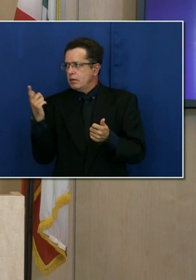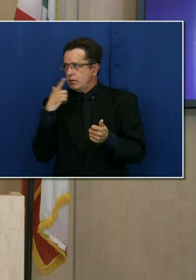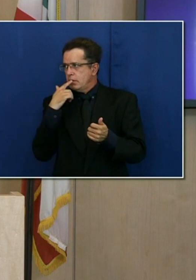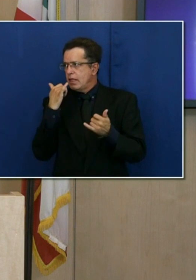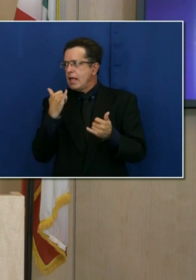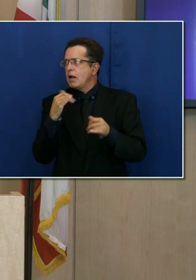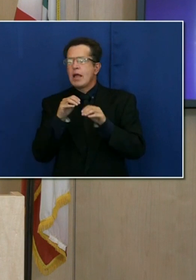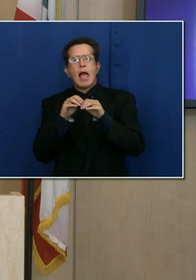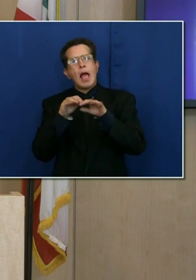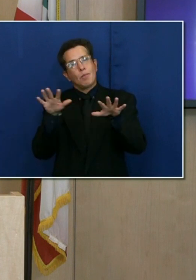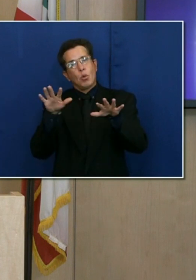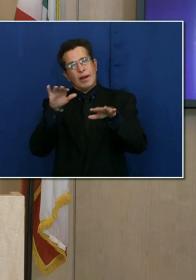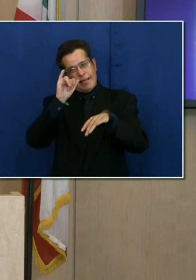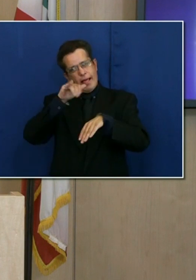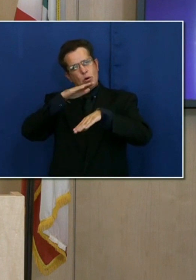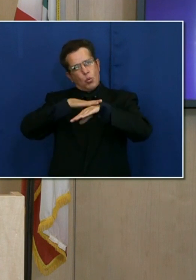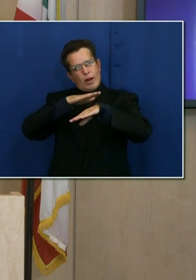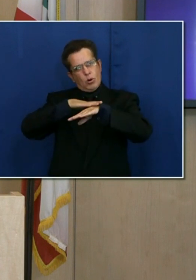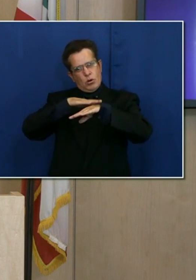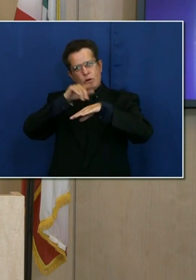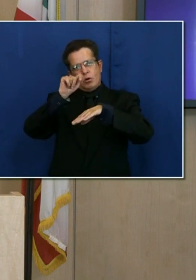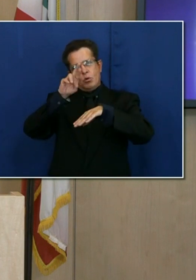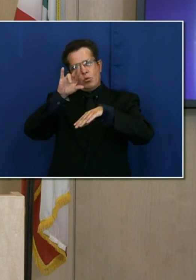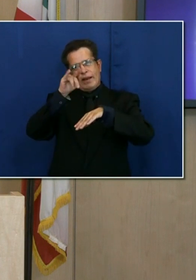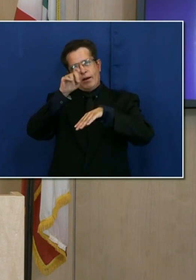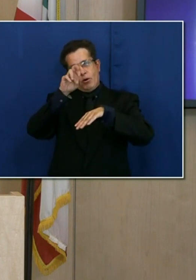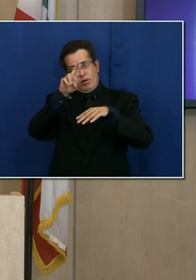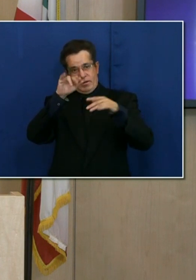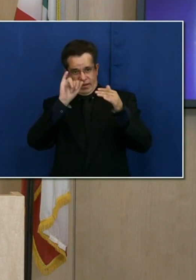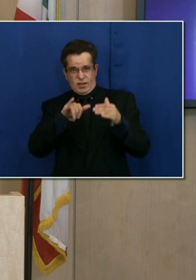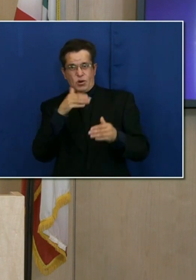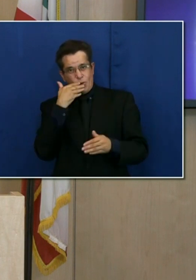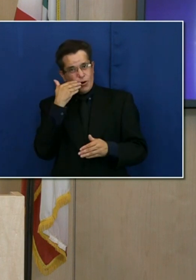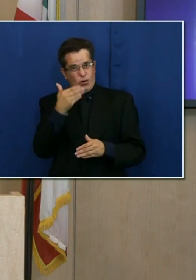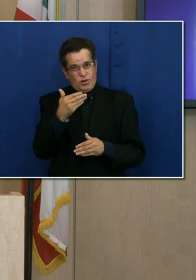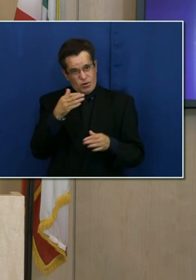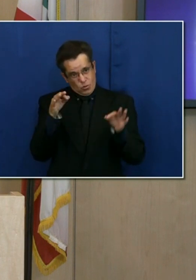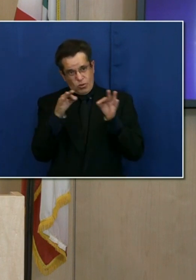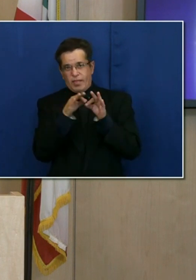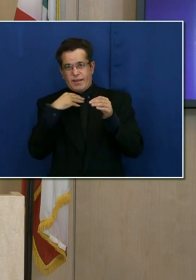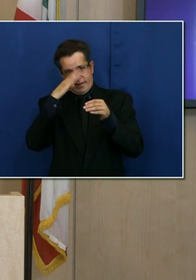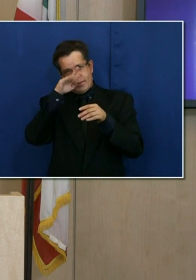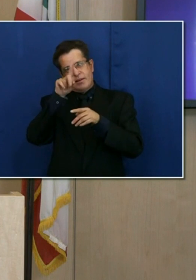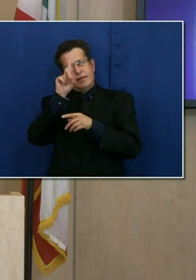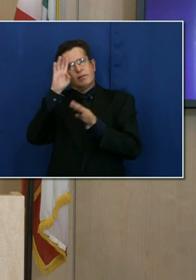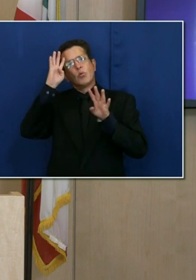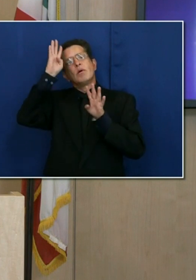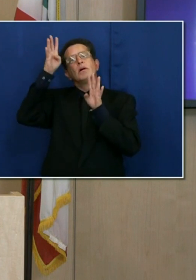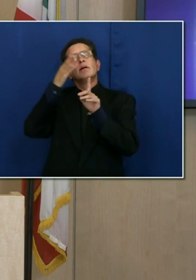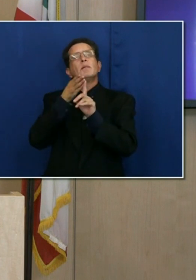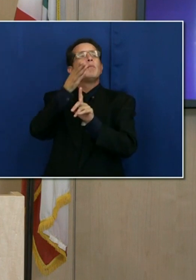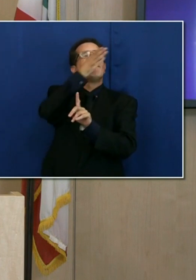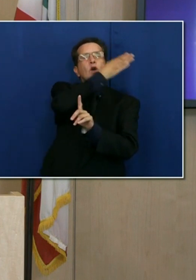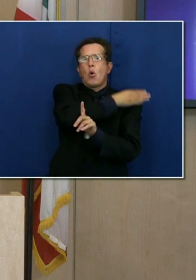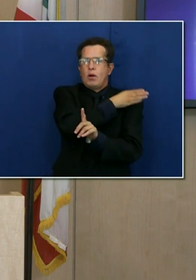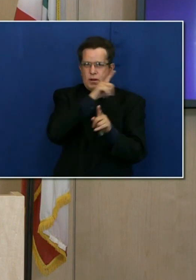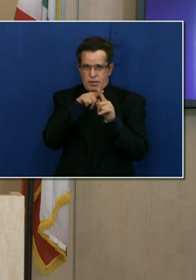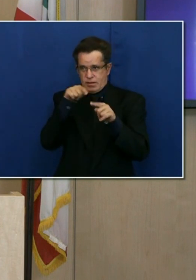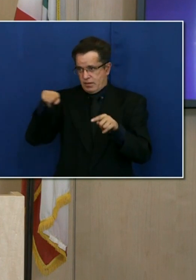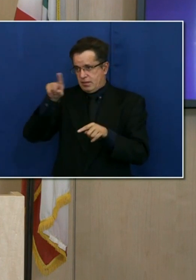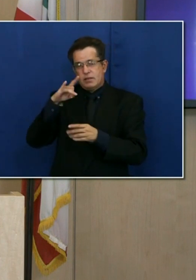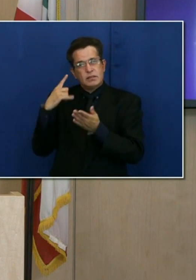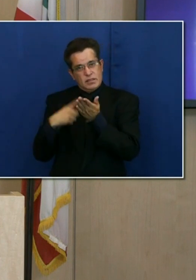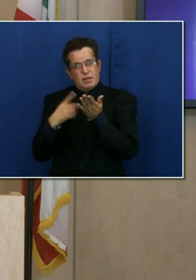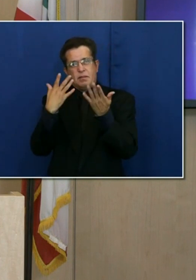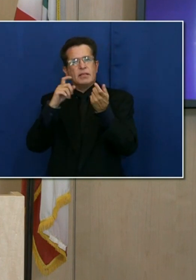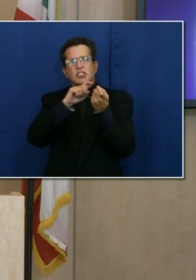outbreak trigger a useful metric? I know the state does not use this metric, and it was created early on in the pandemic. Have there been any discussions about